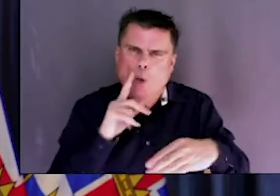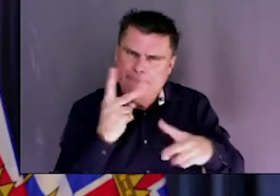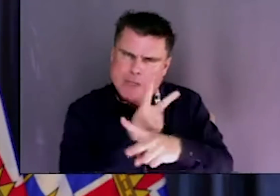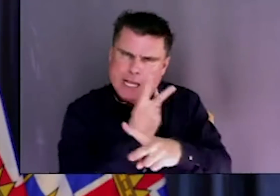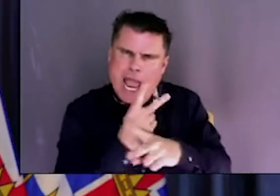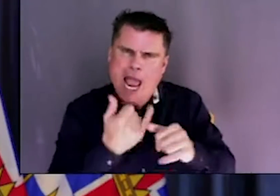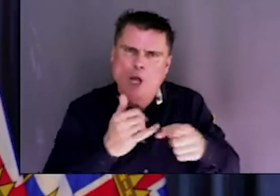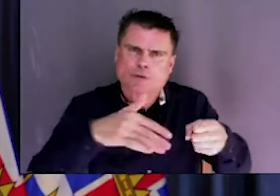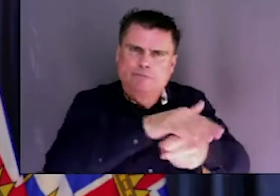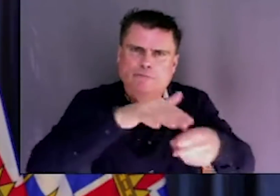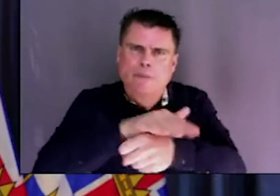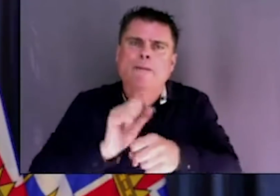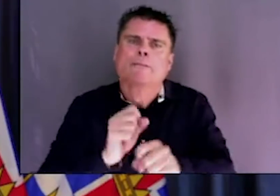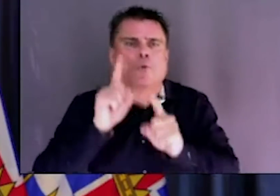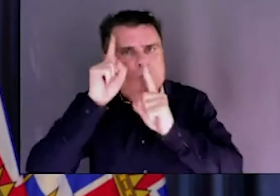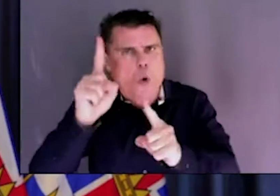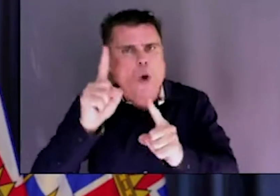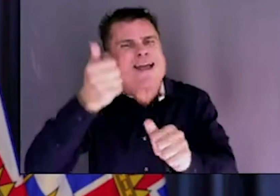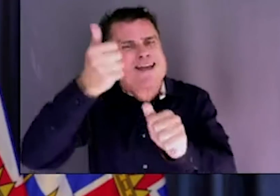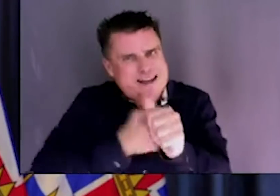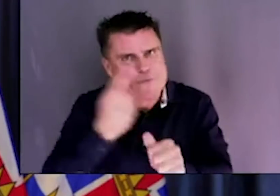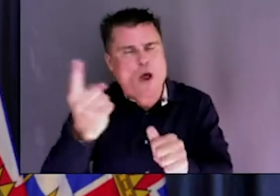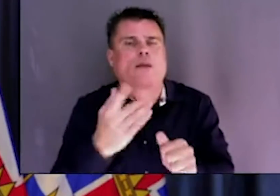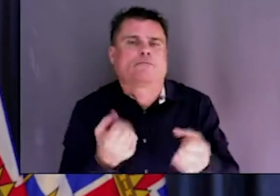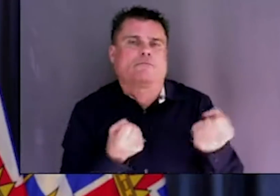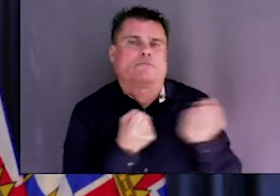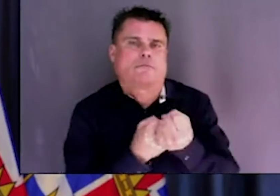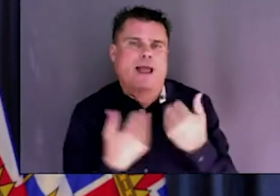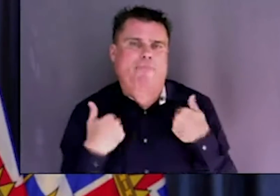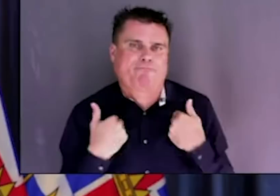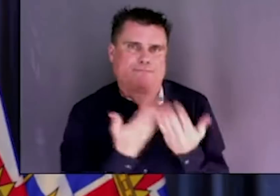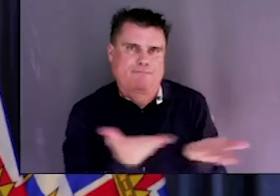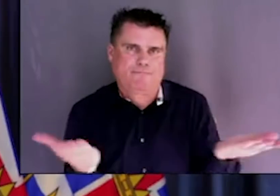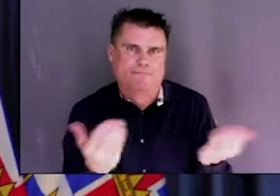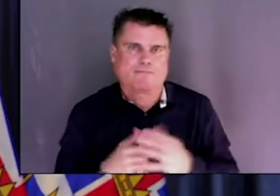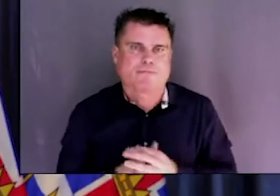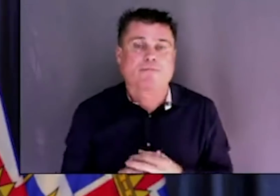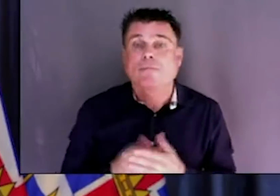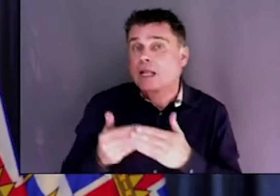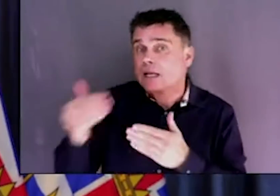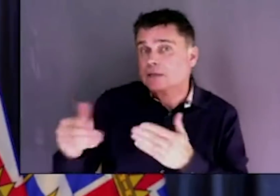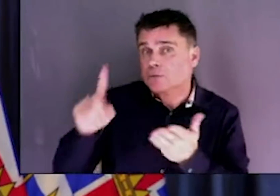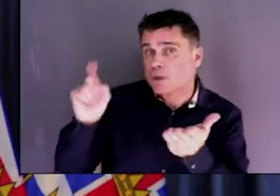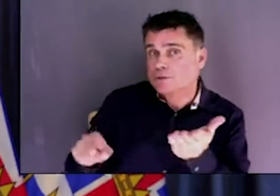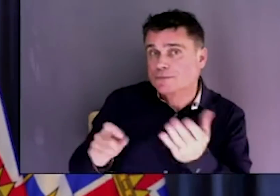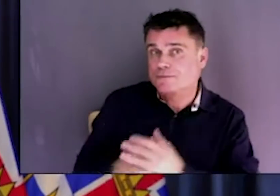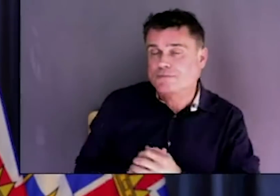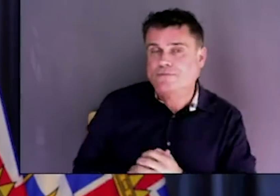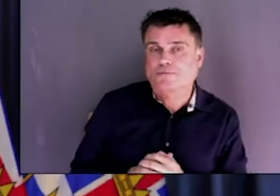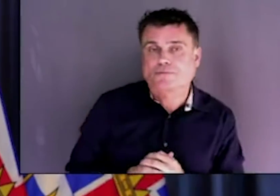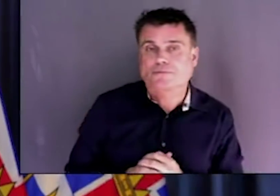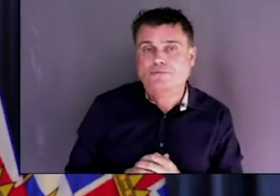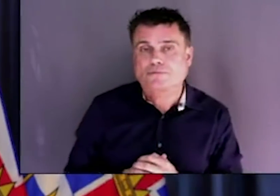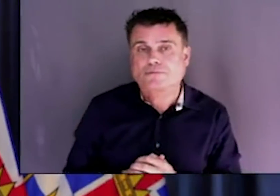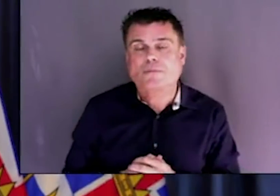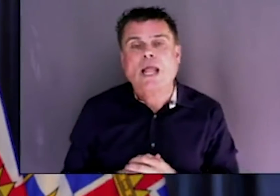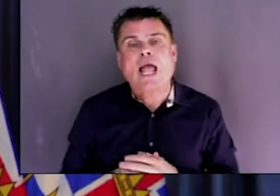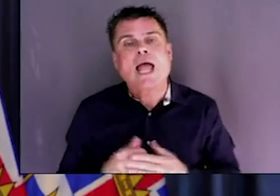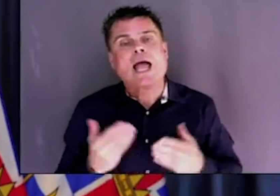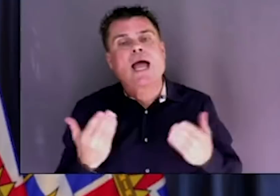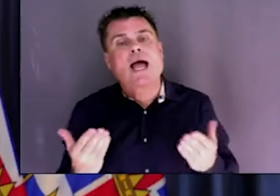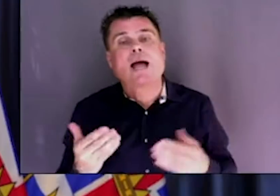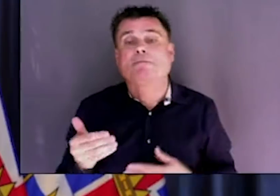do. I'm curious about the legislative session. The parliamentary calendar hasn't been updated yet, so I'm wondering how long you